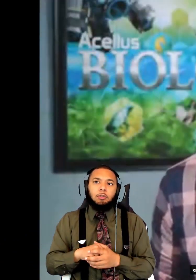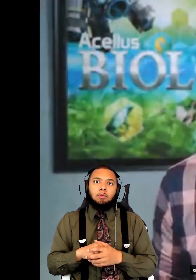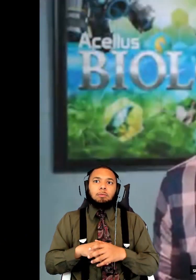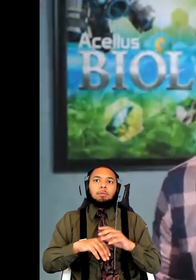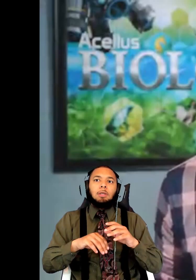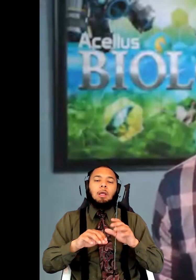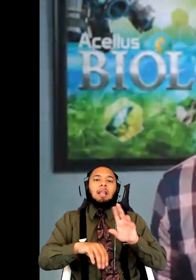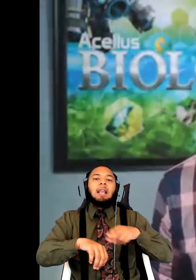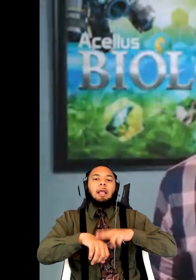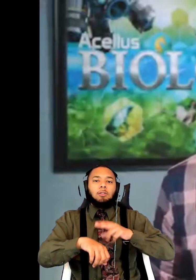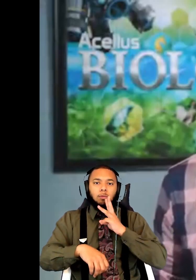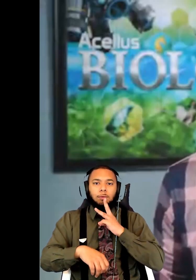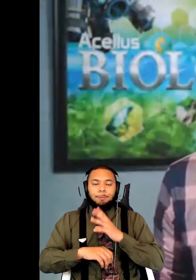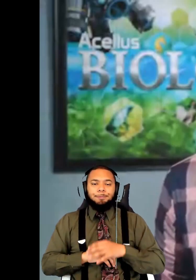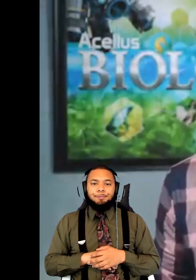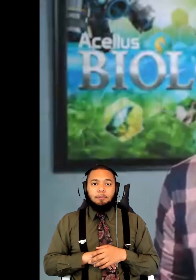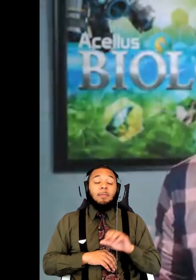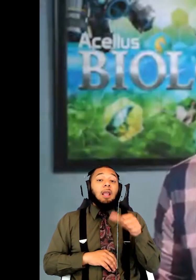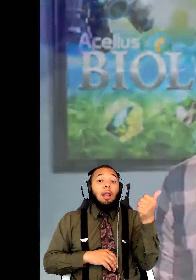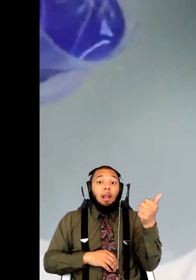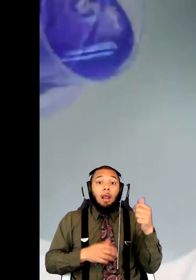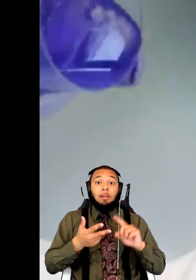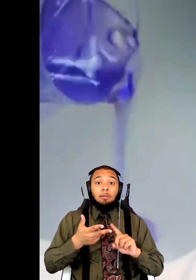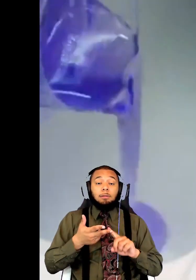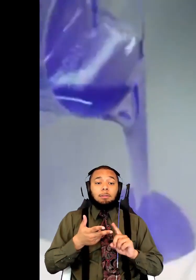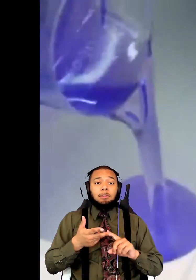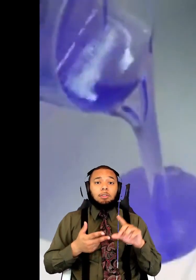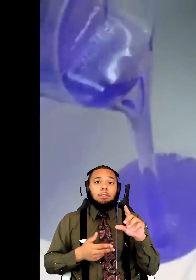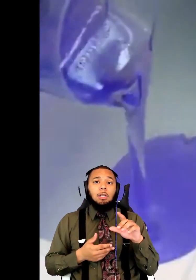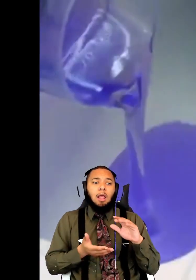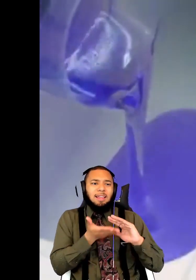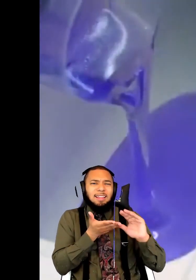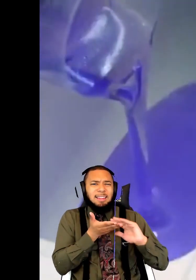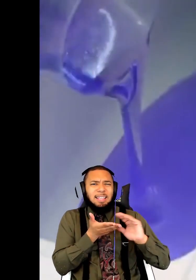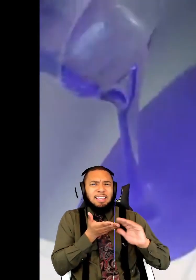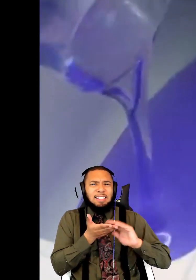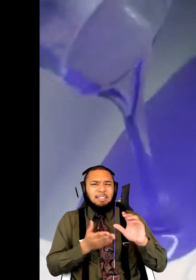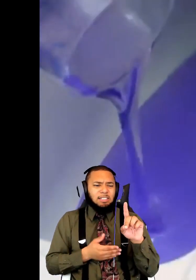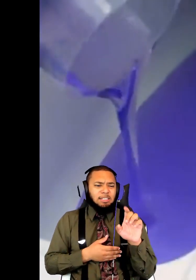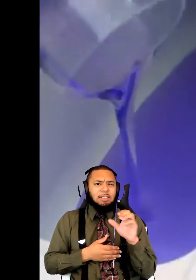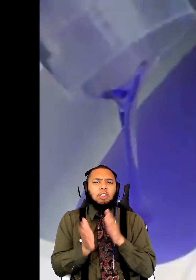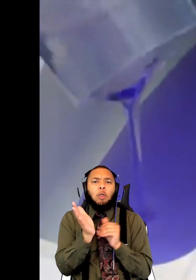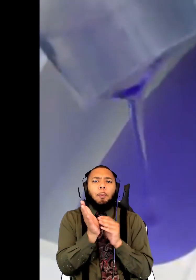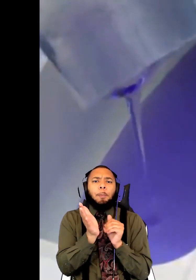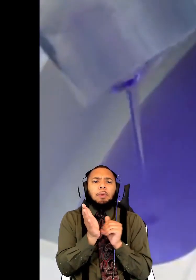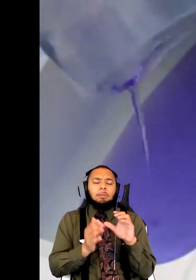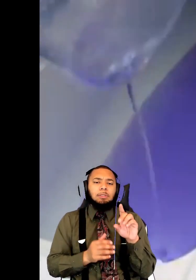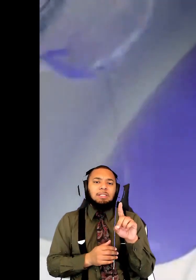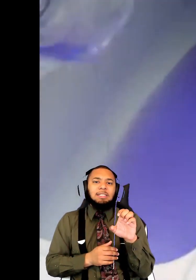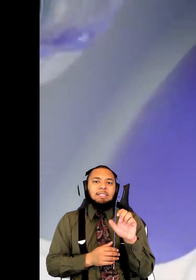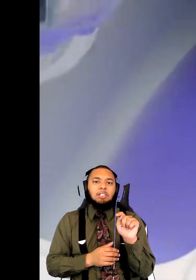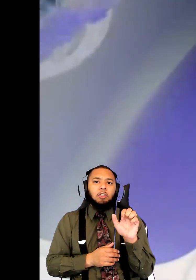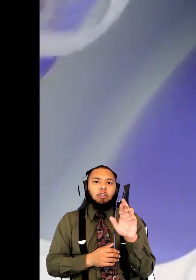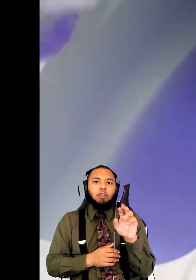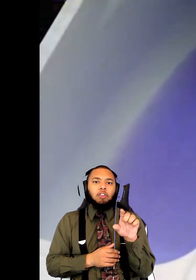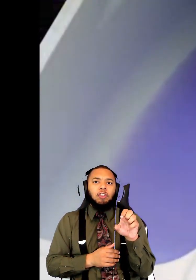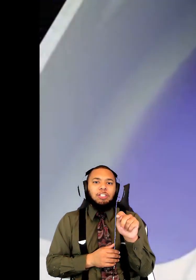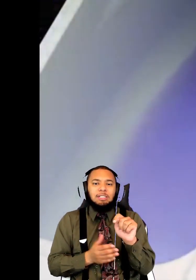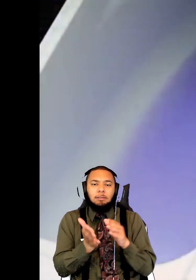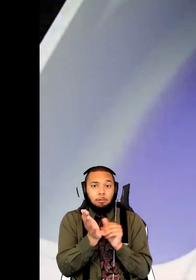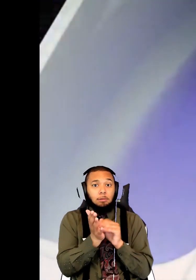where we see, we don't think about this one as much, but the detergents that we use, right? So the detergents that we use to wash our